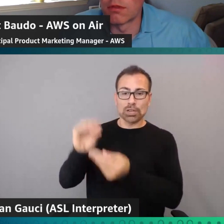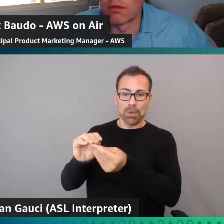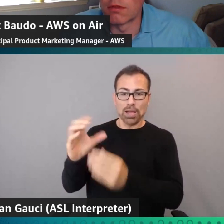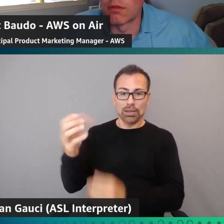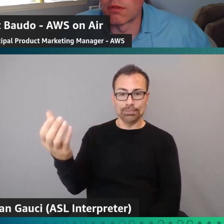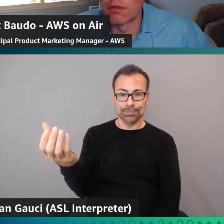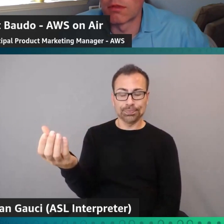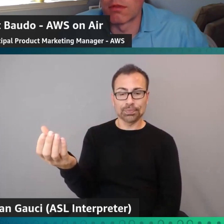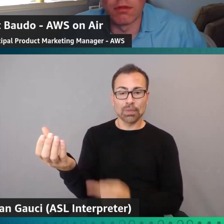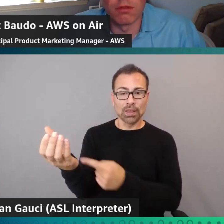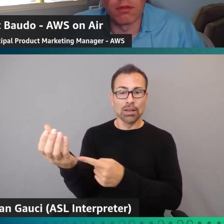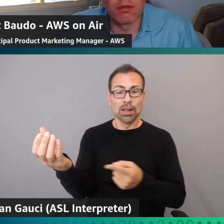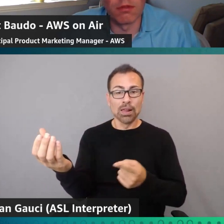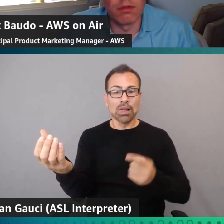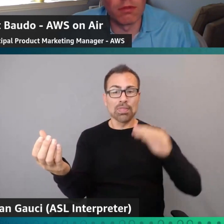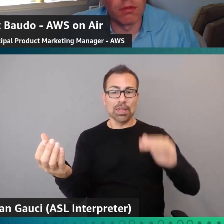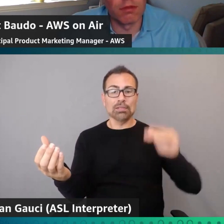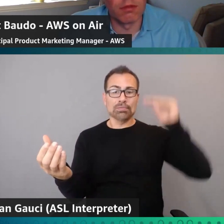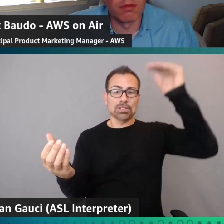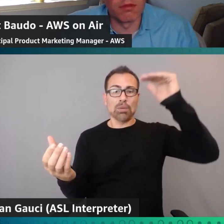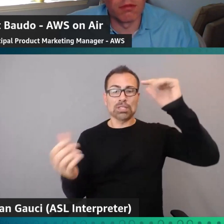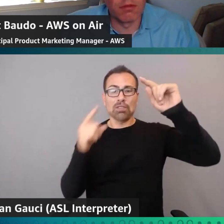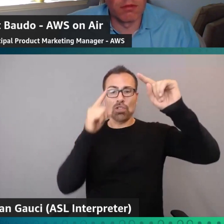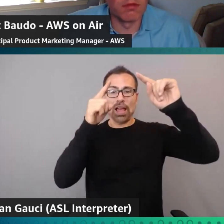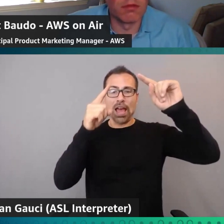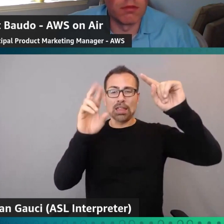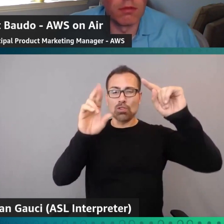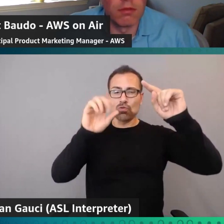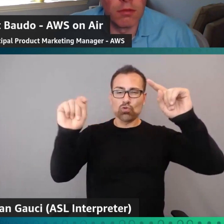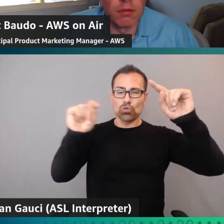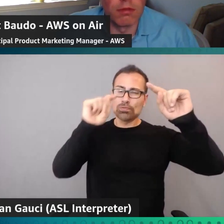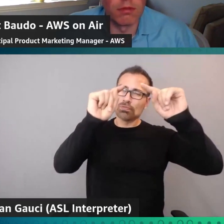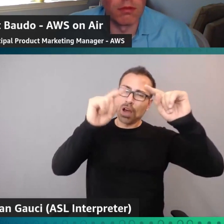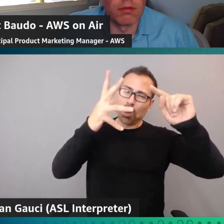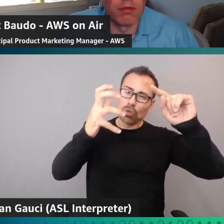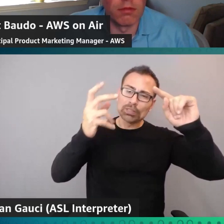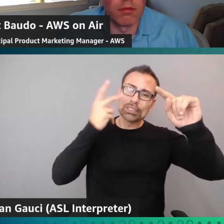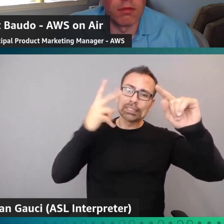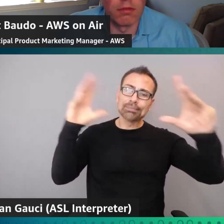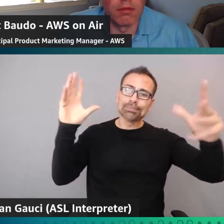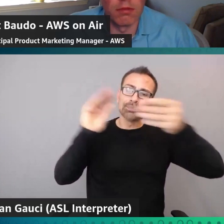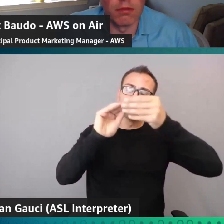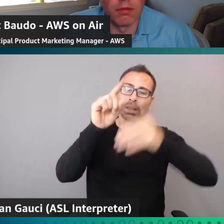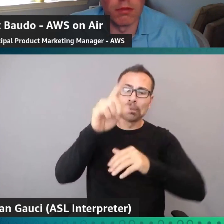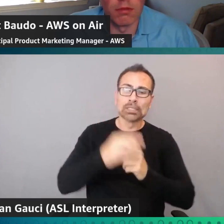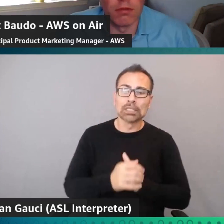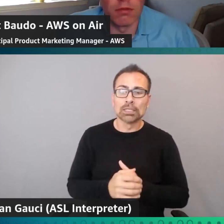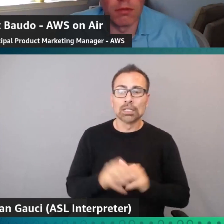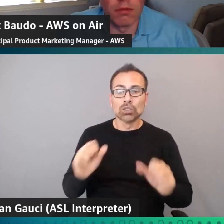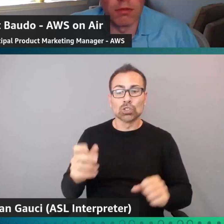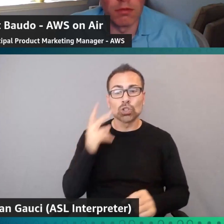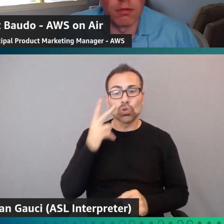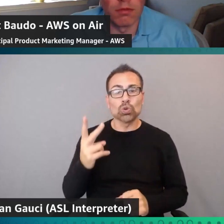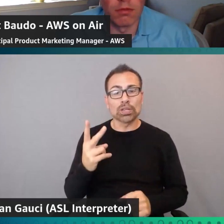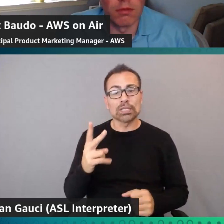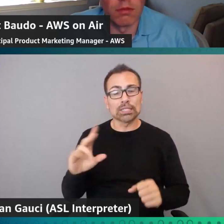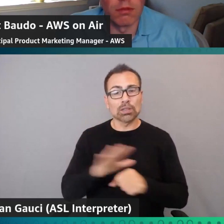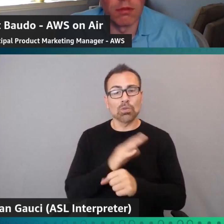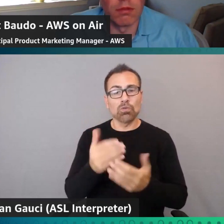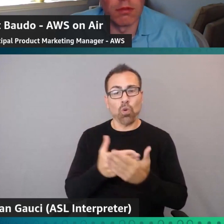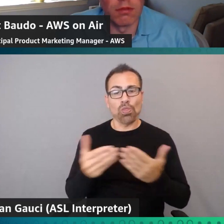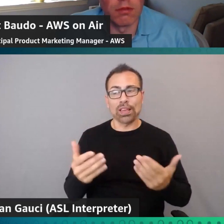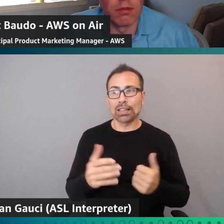per at the topmost level, which is my root. So you can see the full thing, a full sort of chain